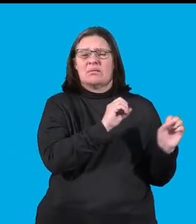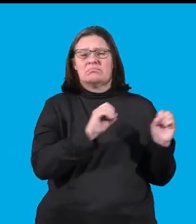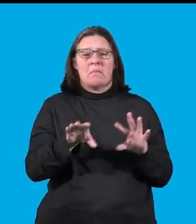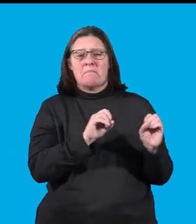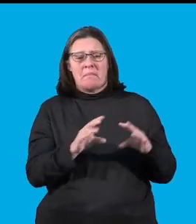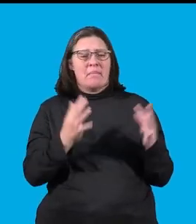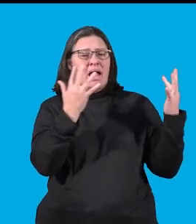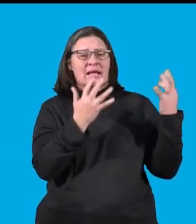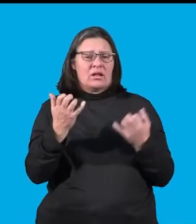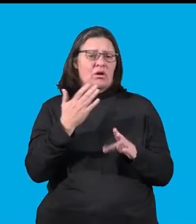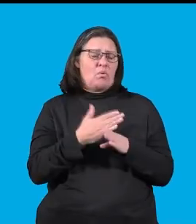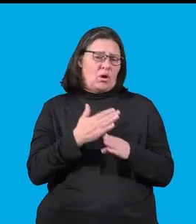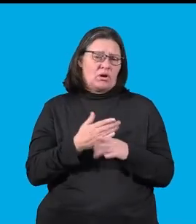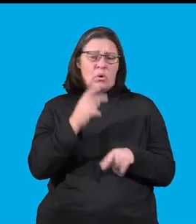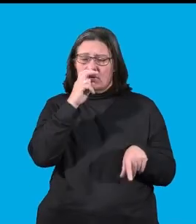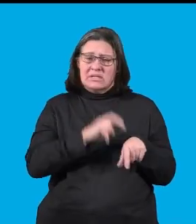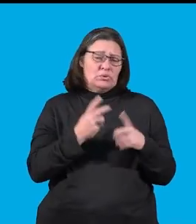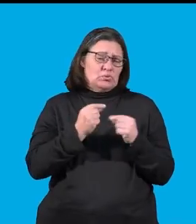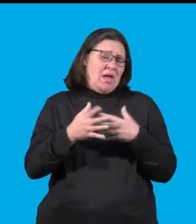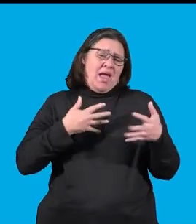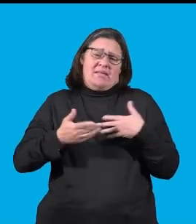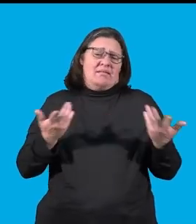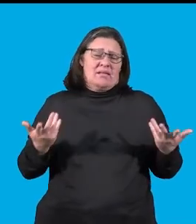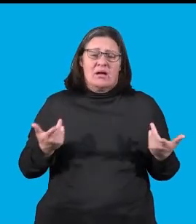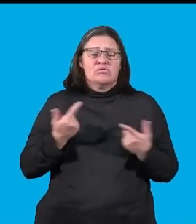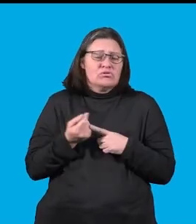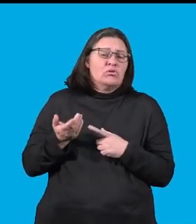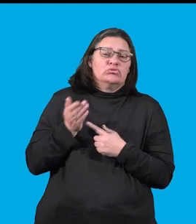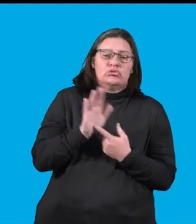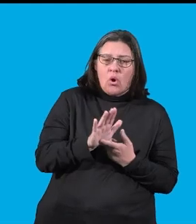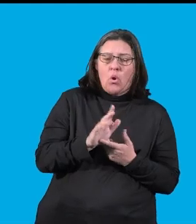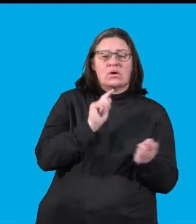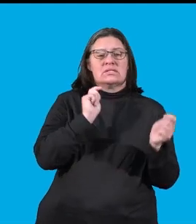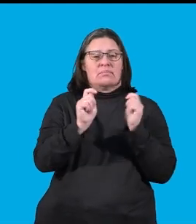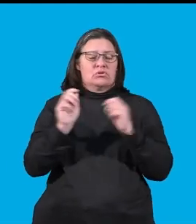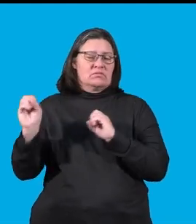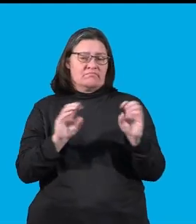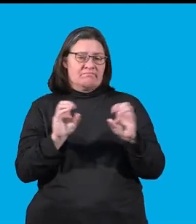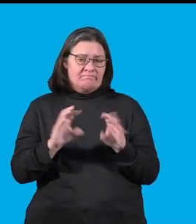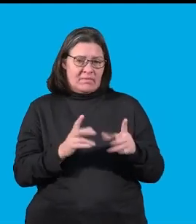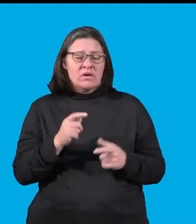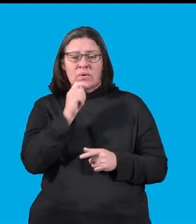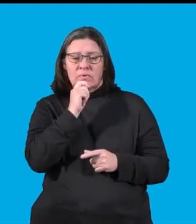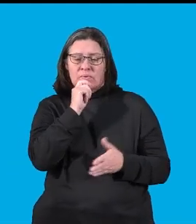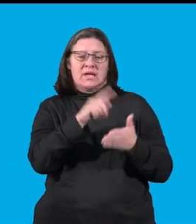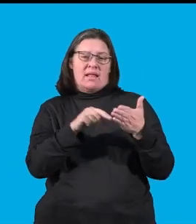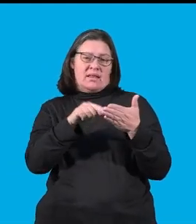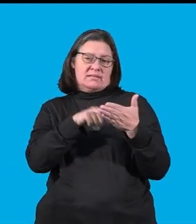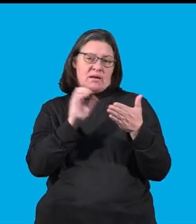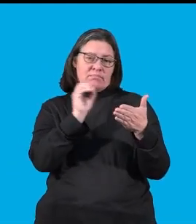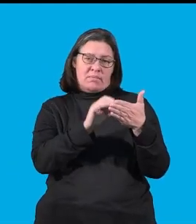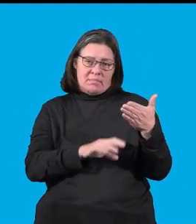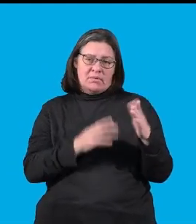really just simply a matter of calculator work. You don't have to do anything besides show the substitution and then use